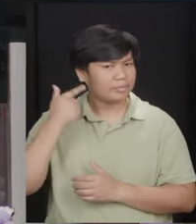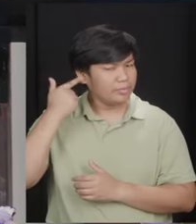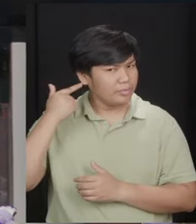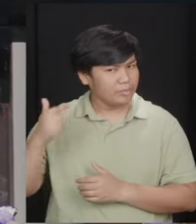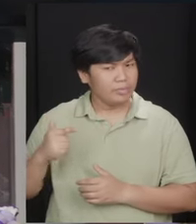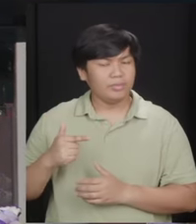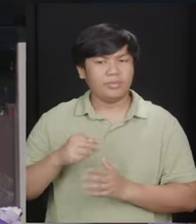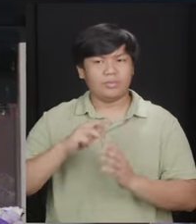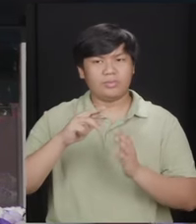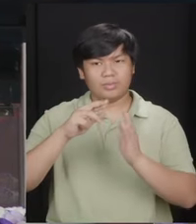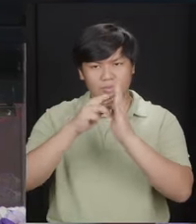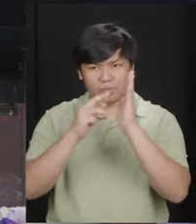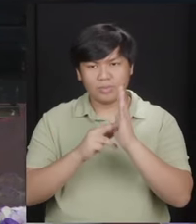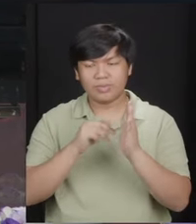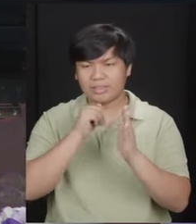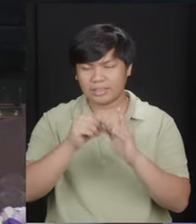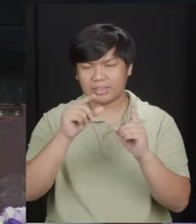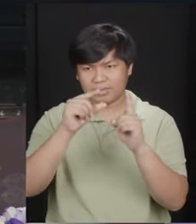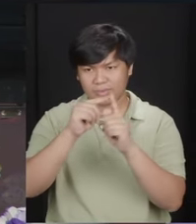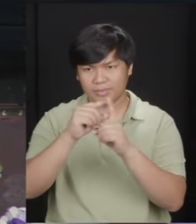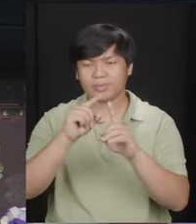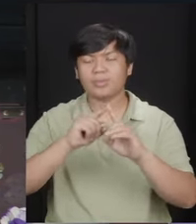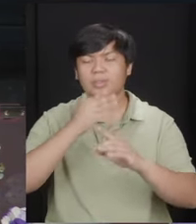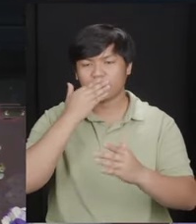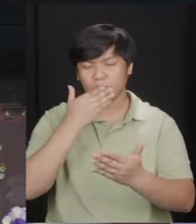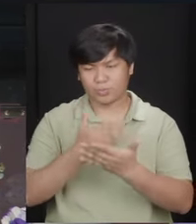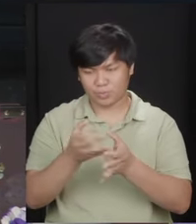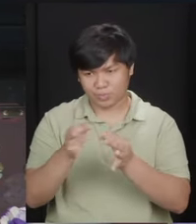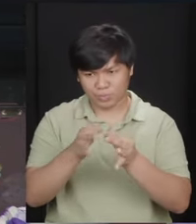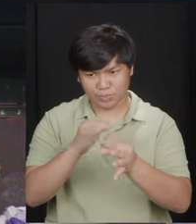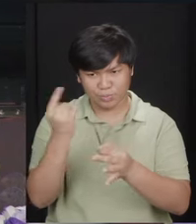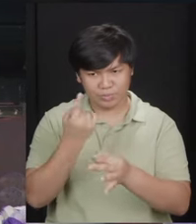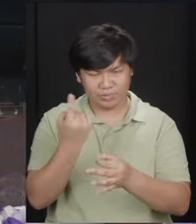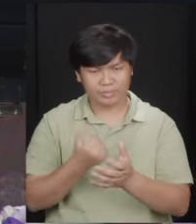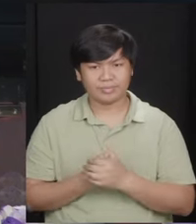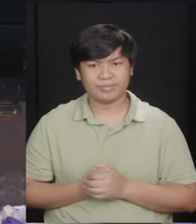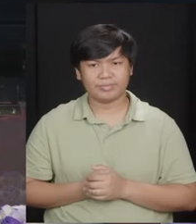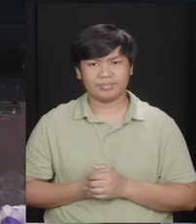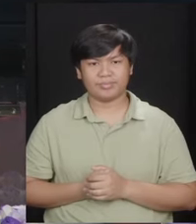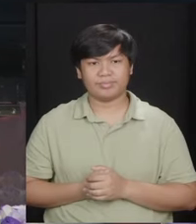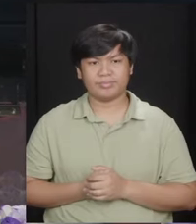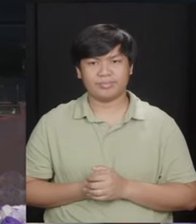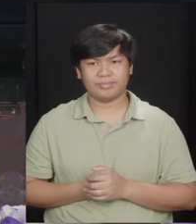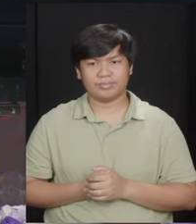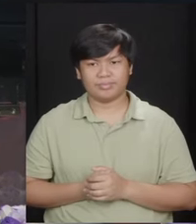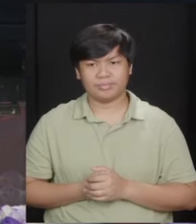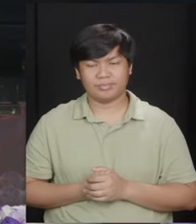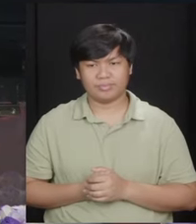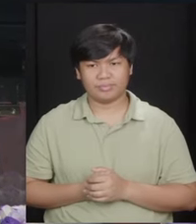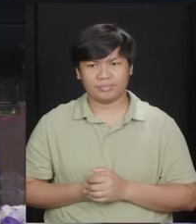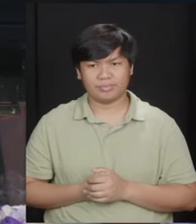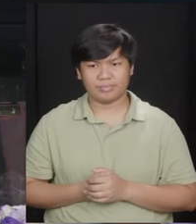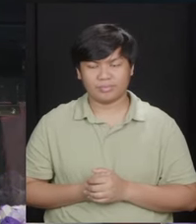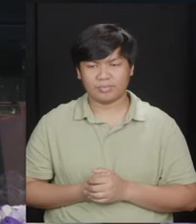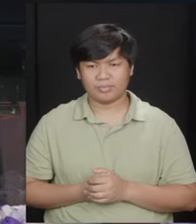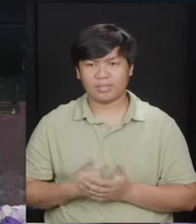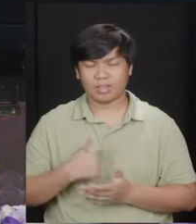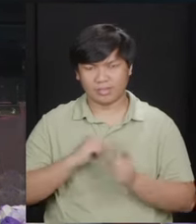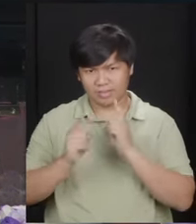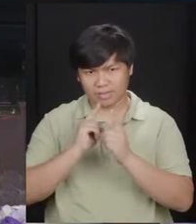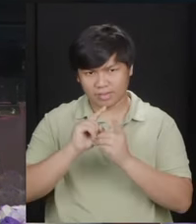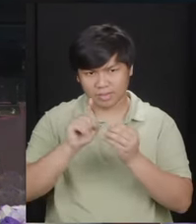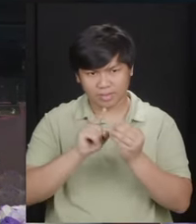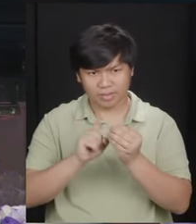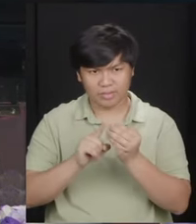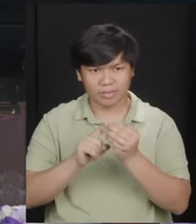phrase is not in the Bible, but it's a good description. The golden rule. And here, I want to talk about